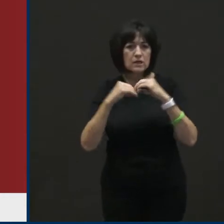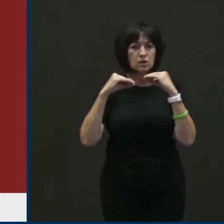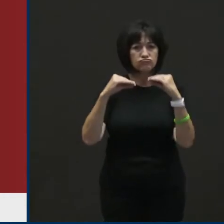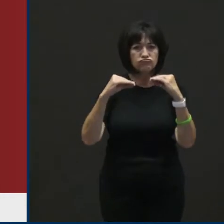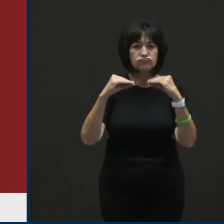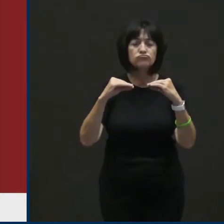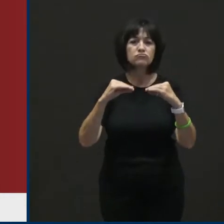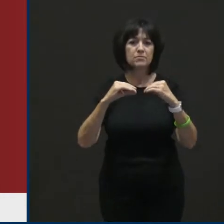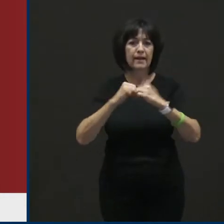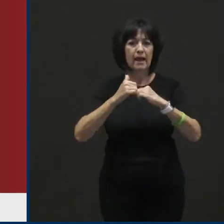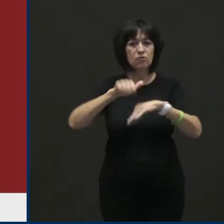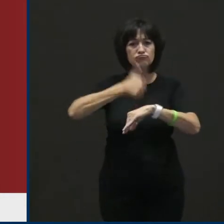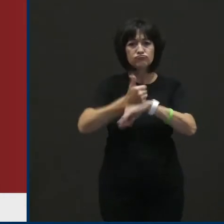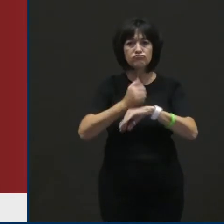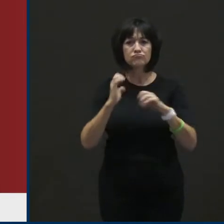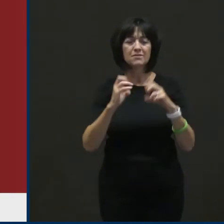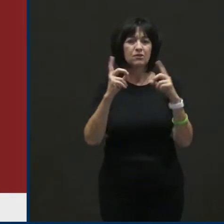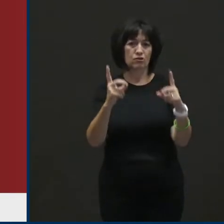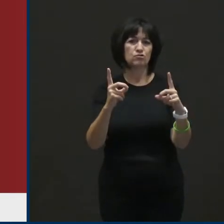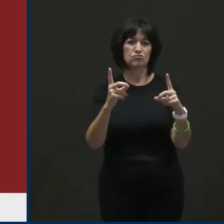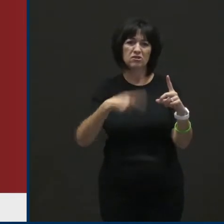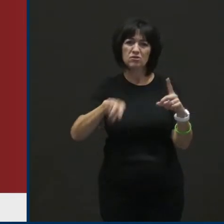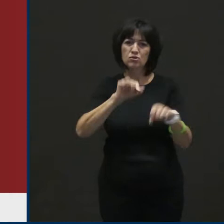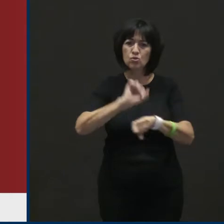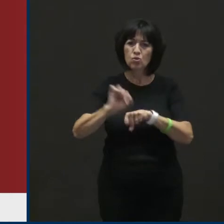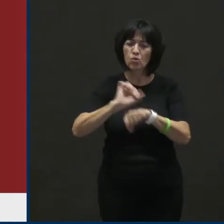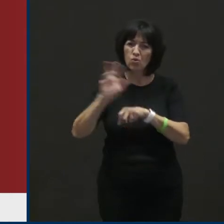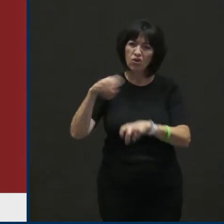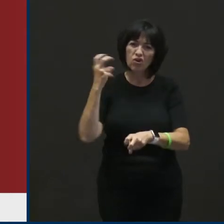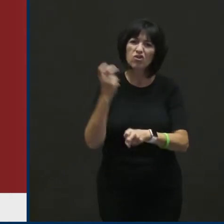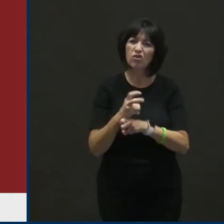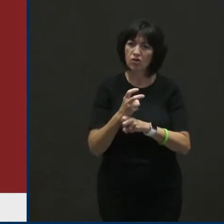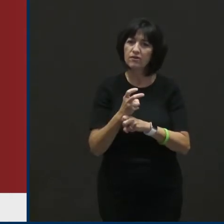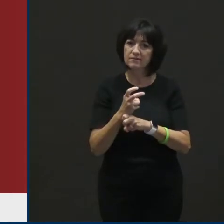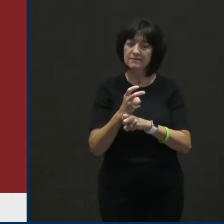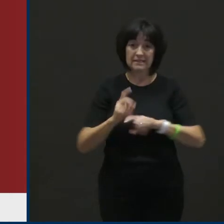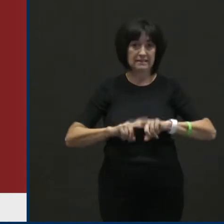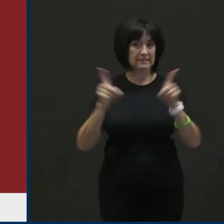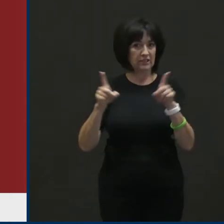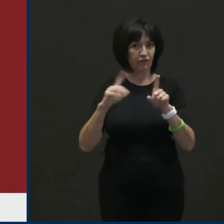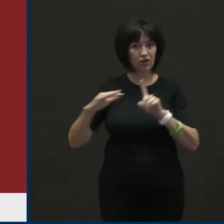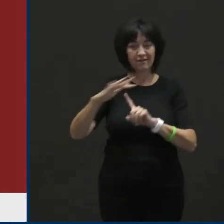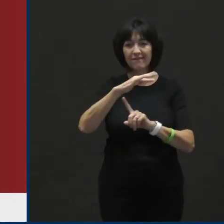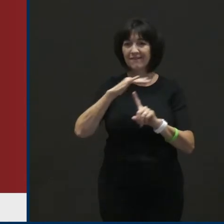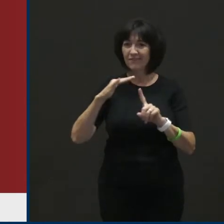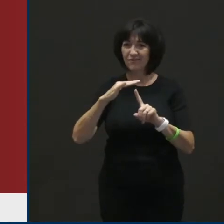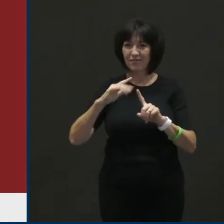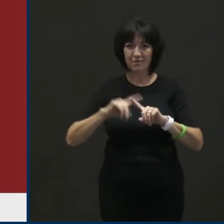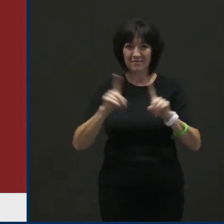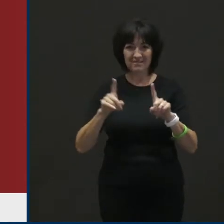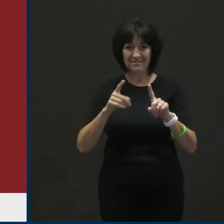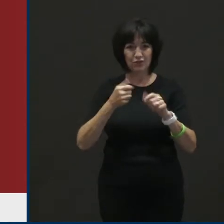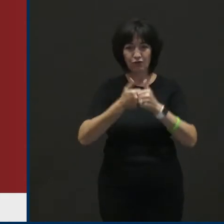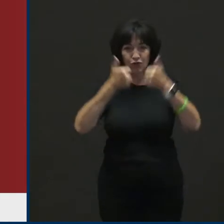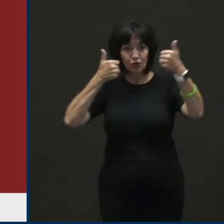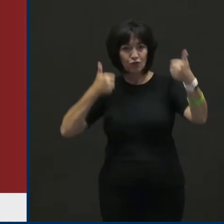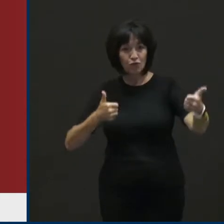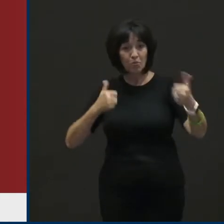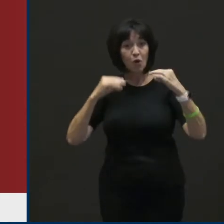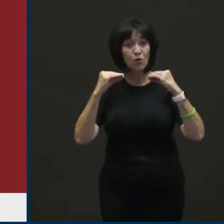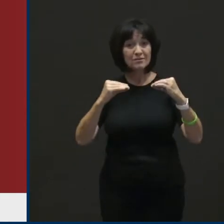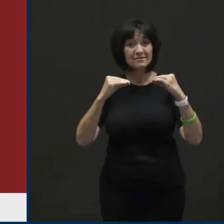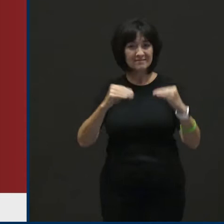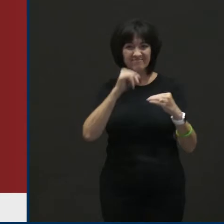learning environment, with remote instruction being what most schools and teachers were